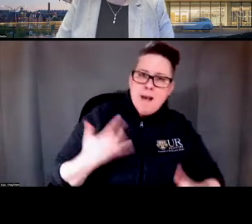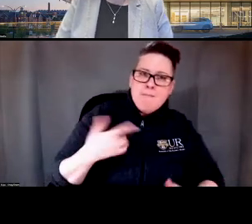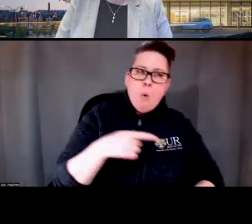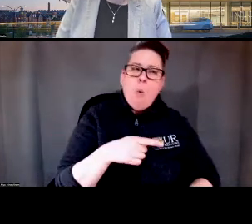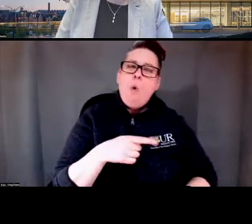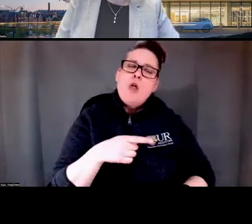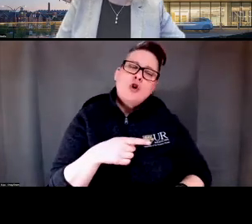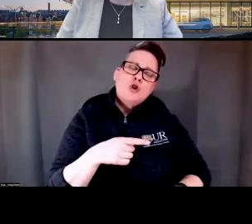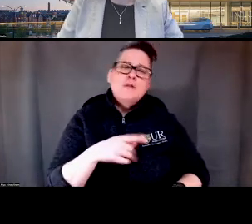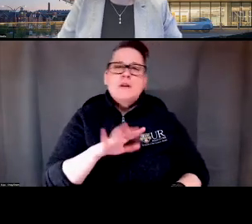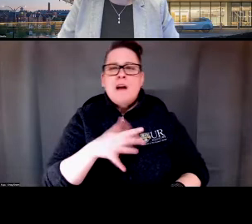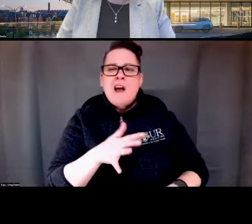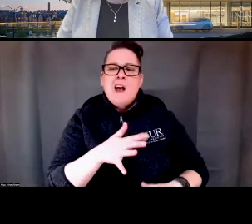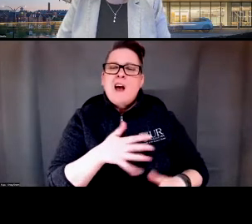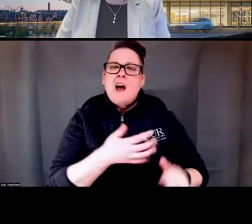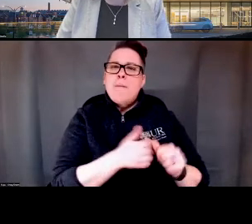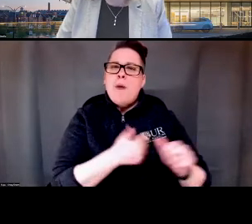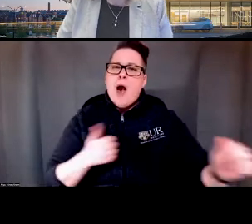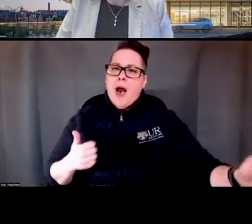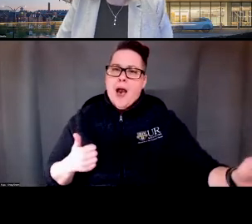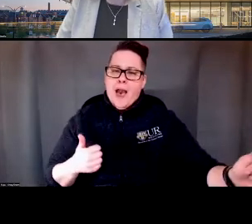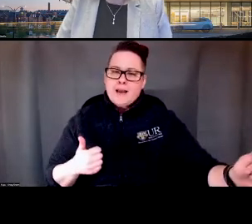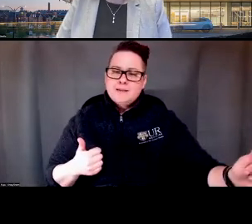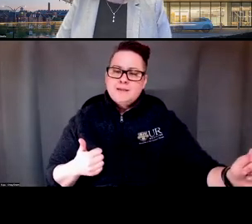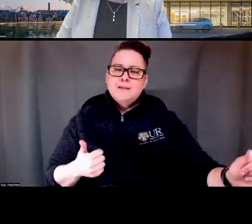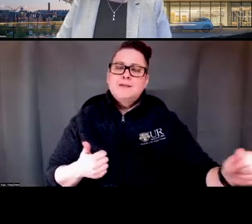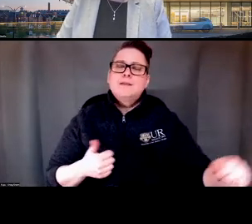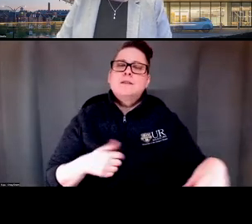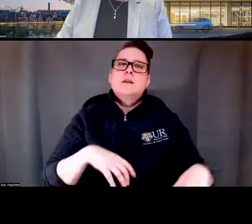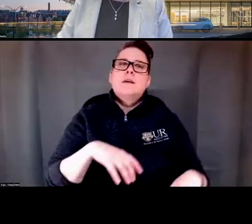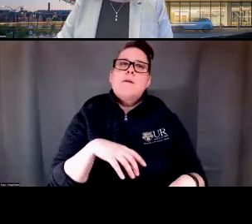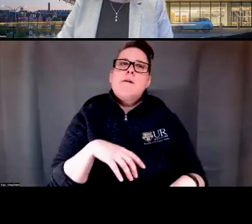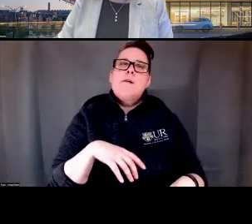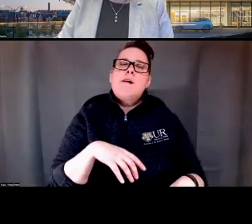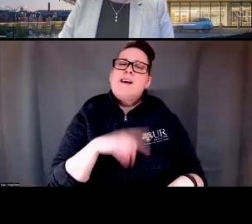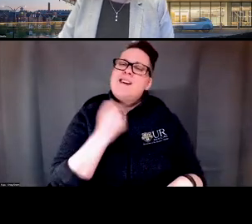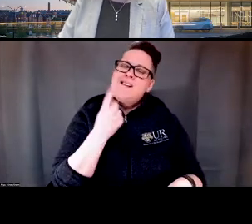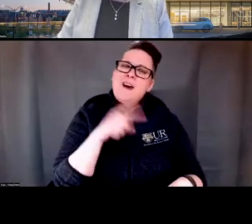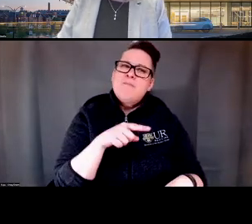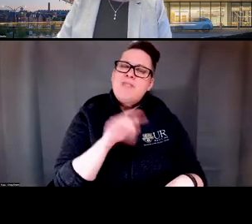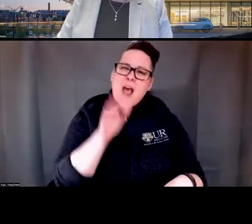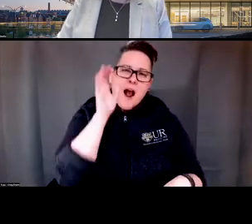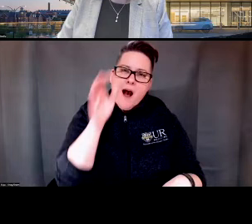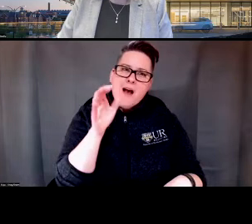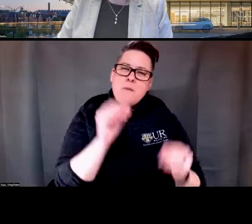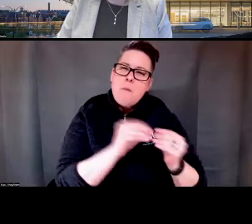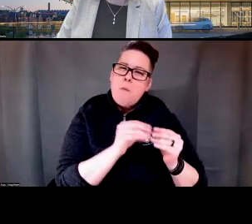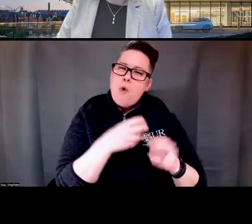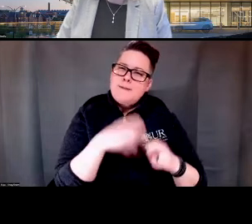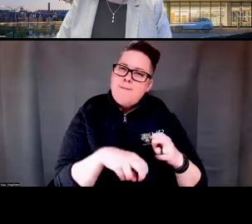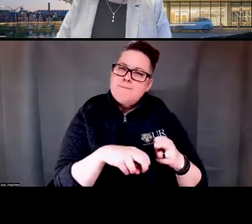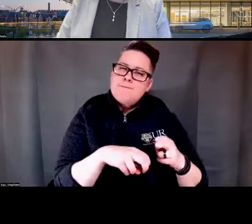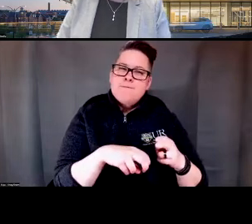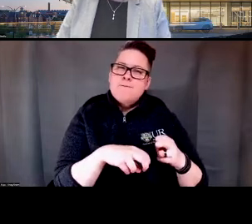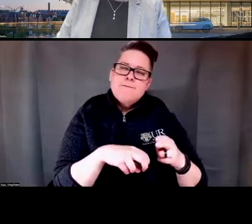been sort of behind the psychosis world, and that it's a hard concept, or harder concept